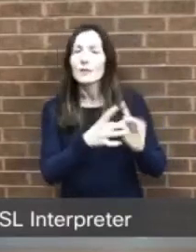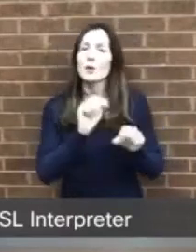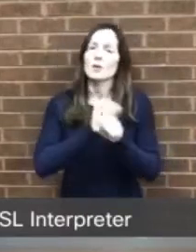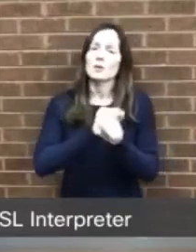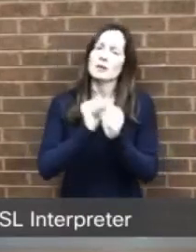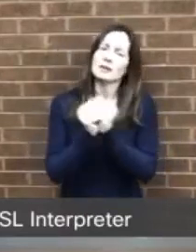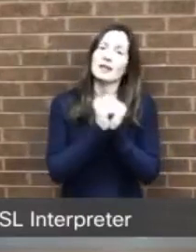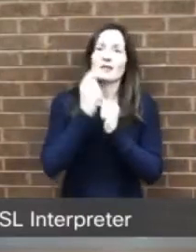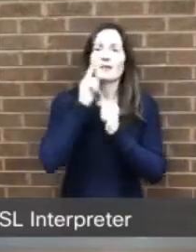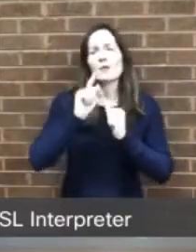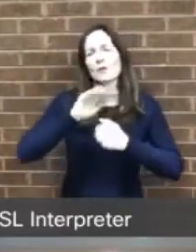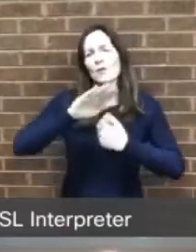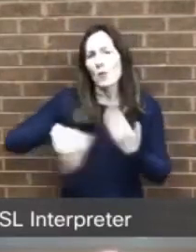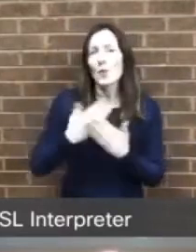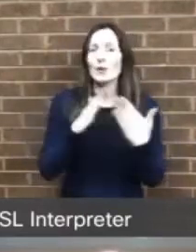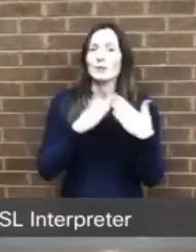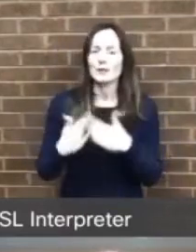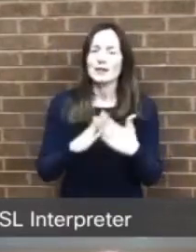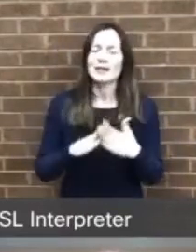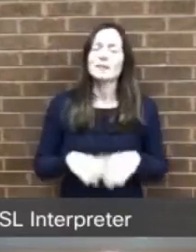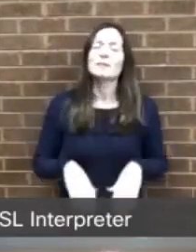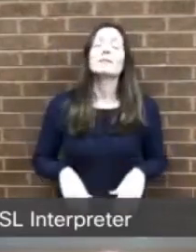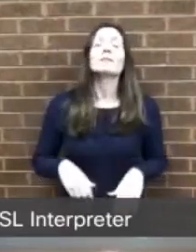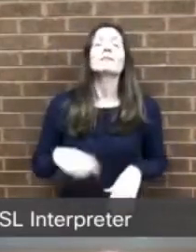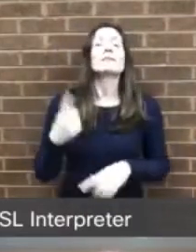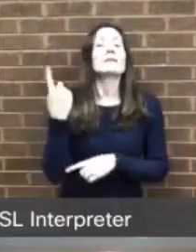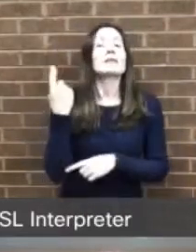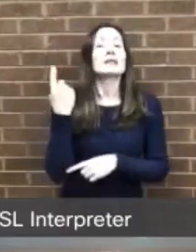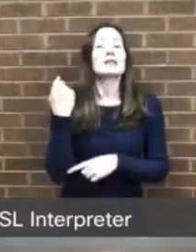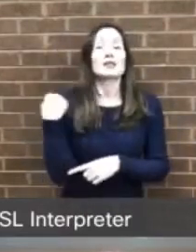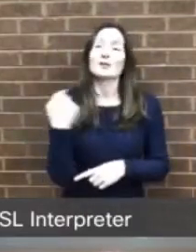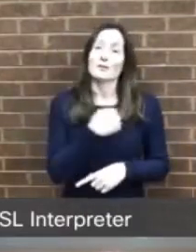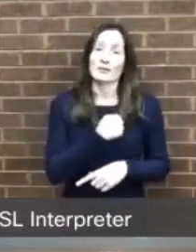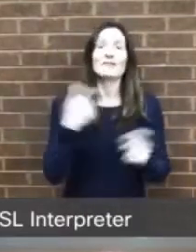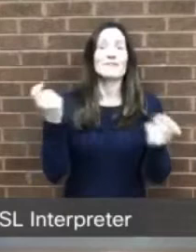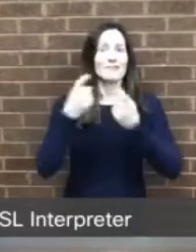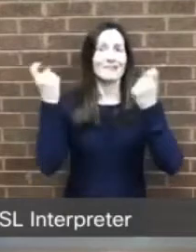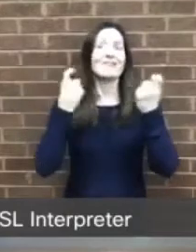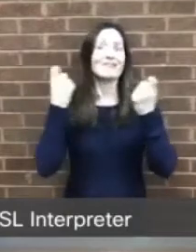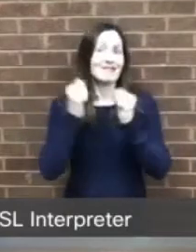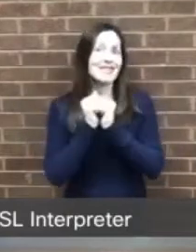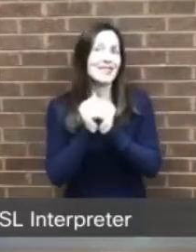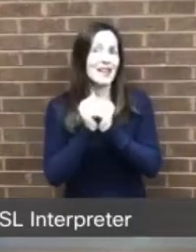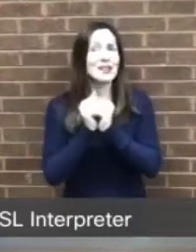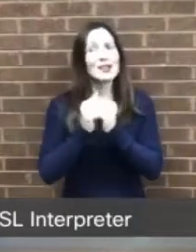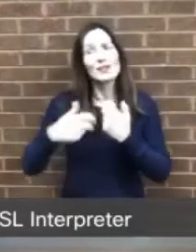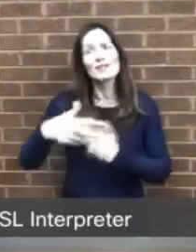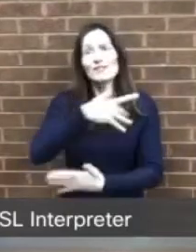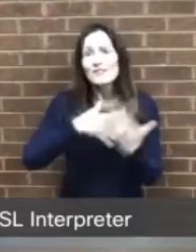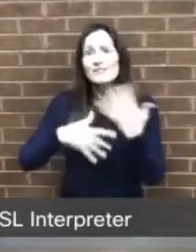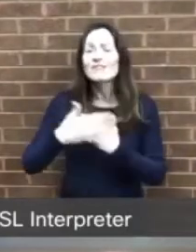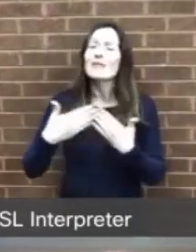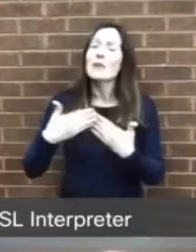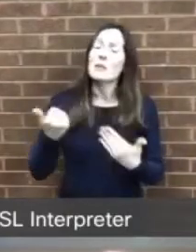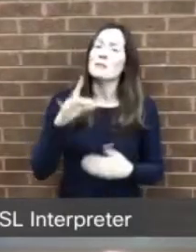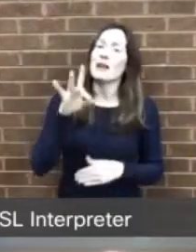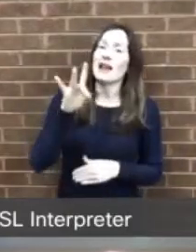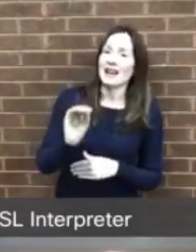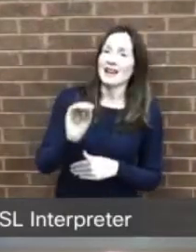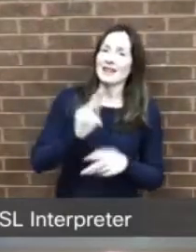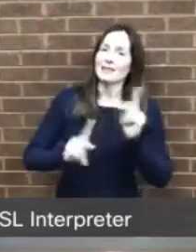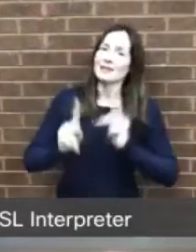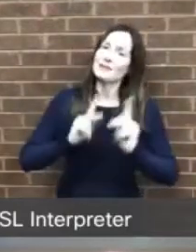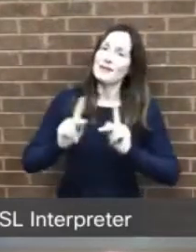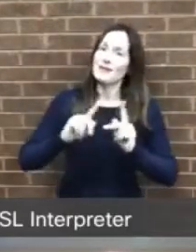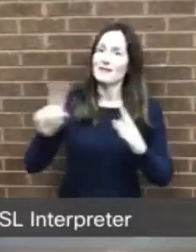community. Last year, we were able to celebrate together with nearly 80 of our